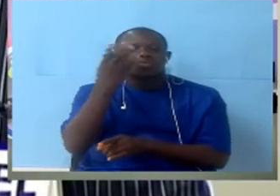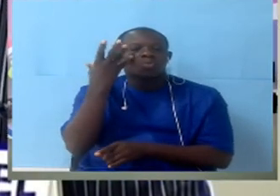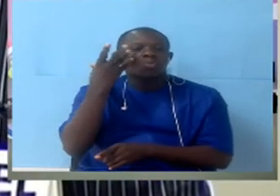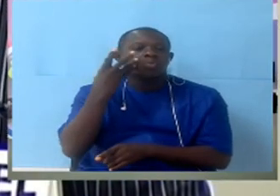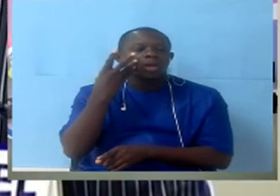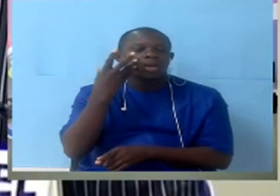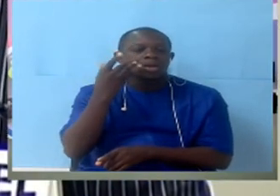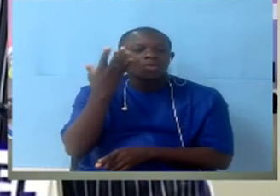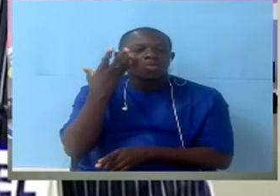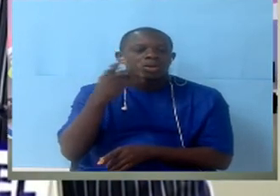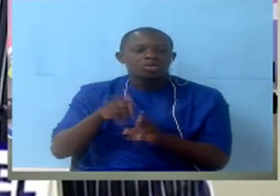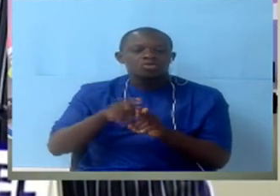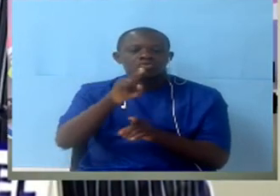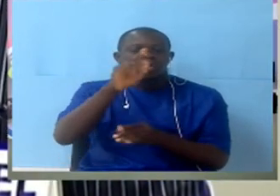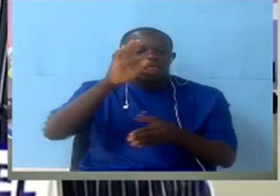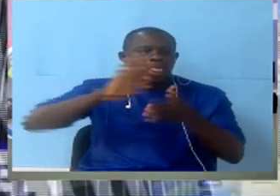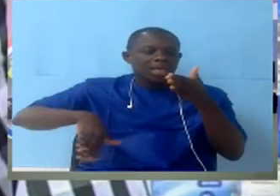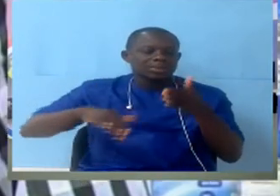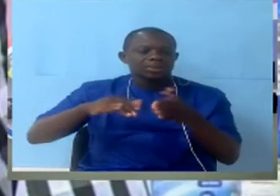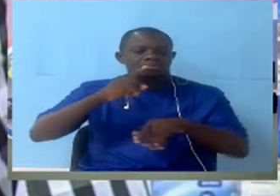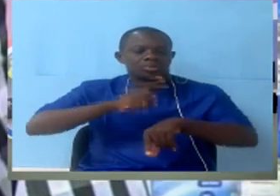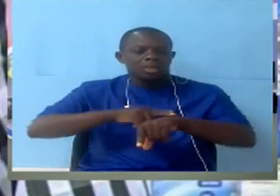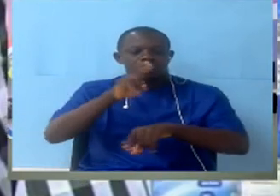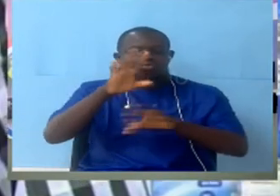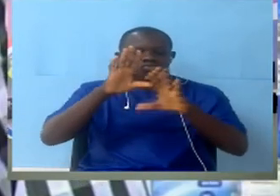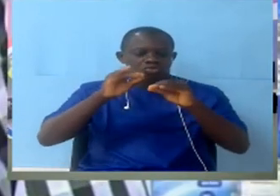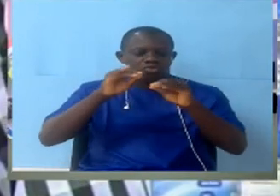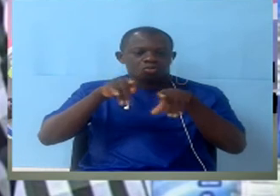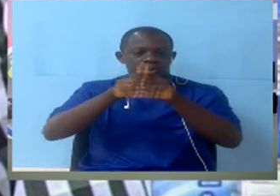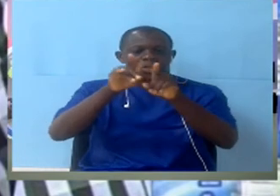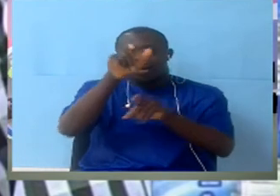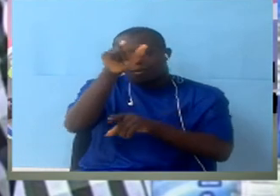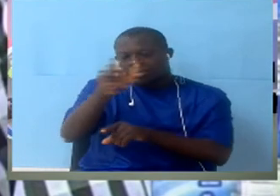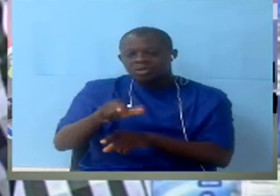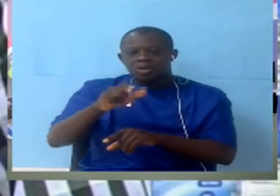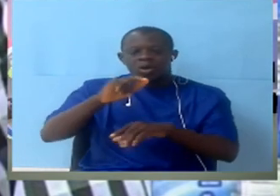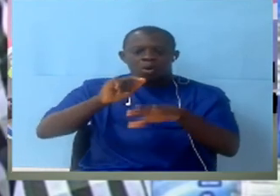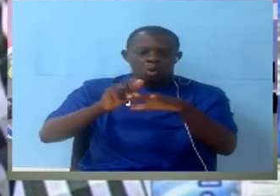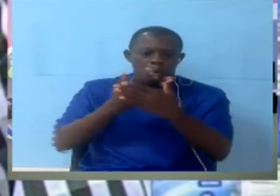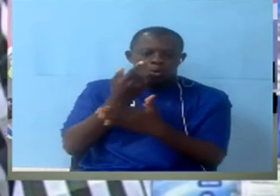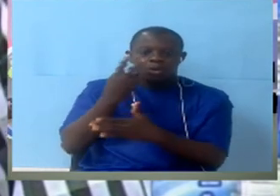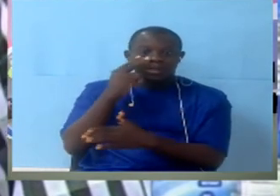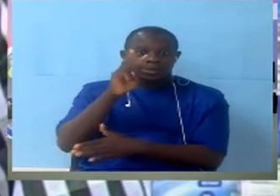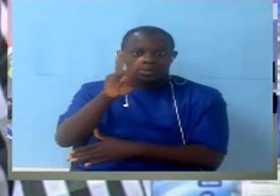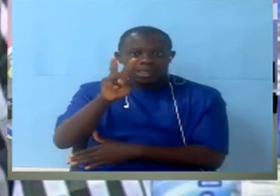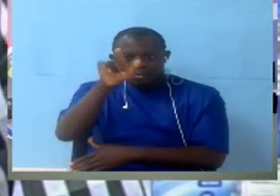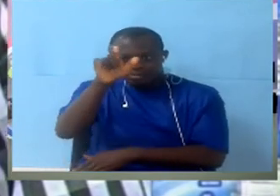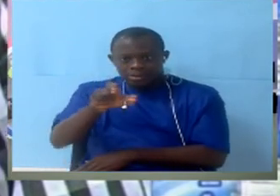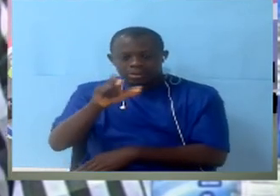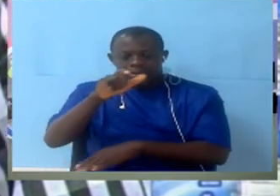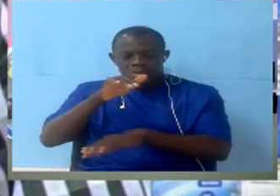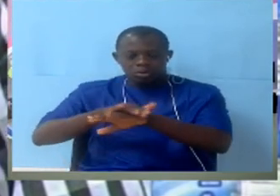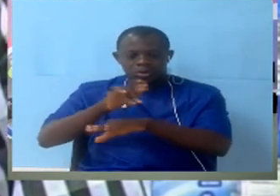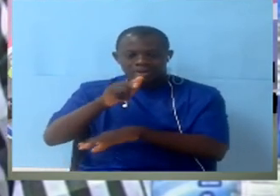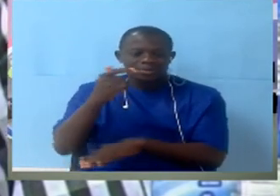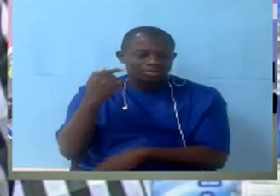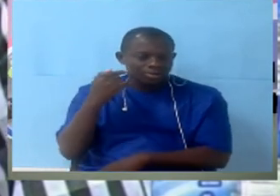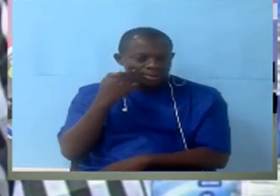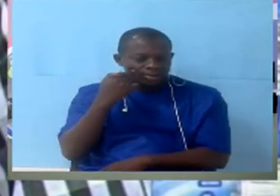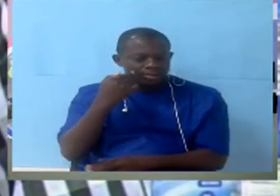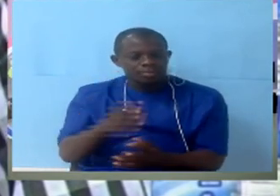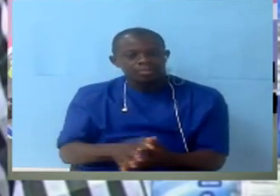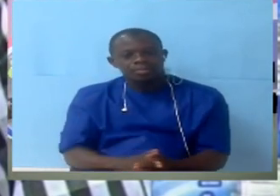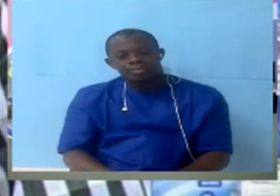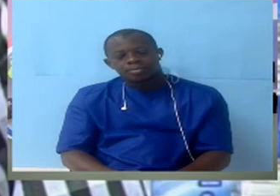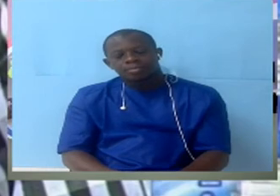When was the last time you spoke to that person or saw that person before this day? What did you malam ye idiam ranyi maria waranto ikadia